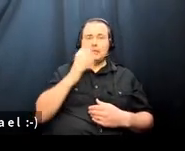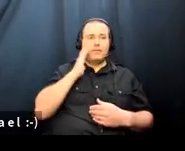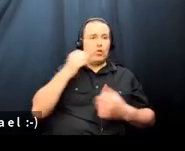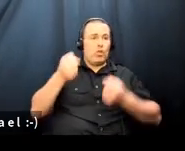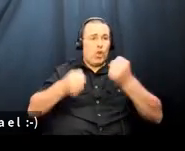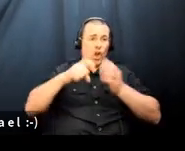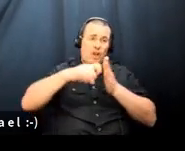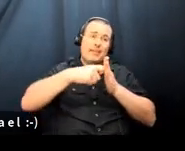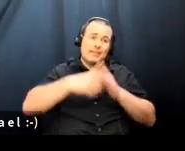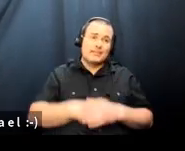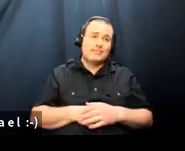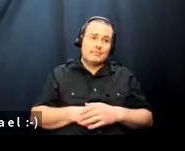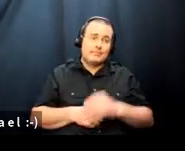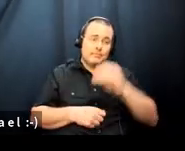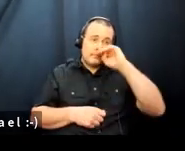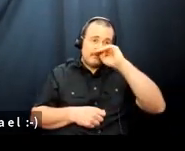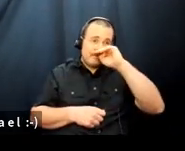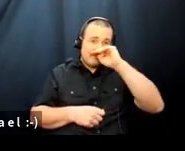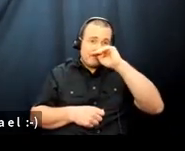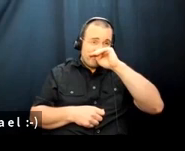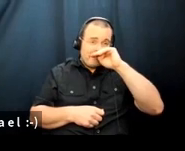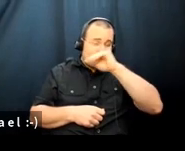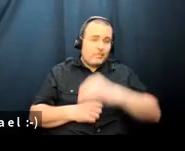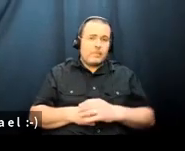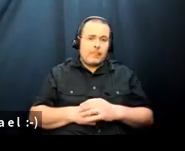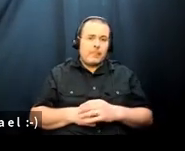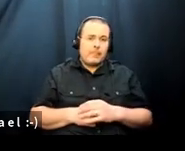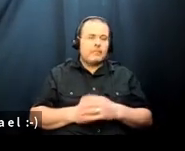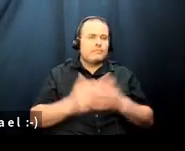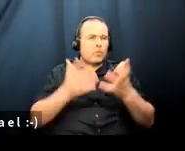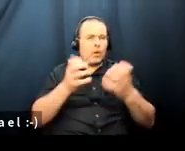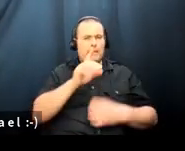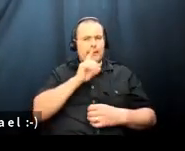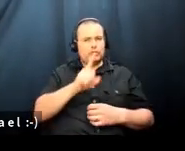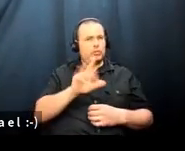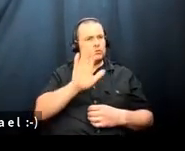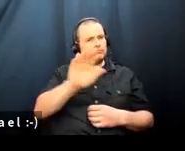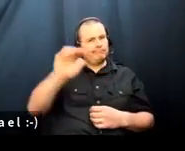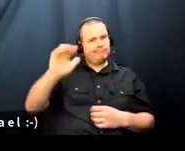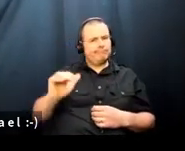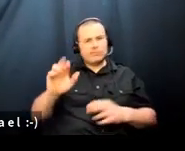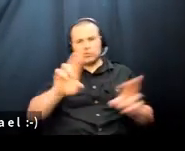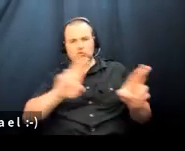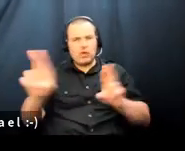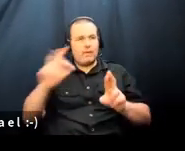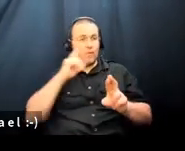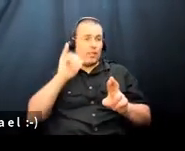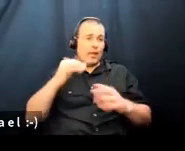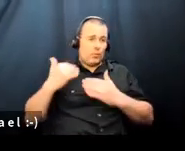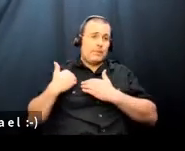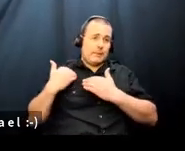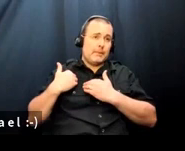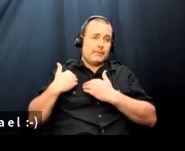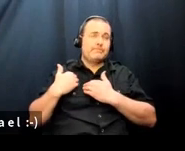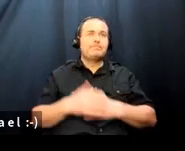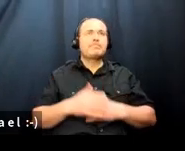keys. And, you know, you want to make sure that that child is ready for that responsibility.